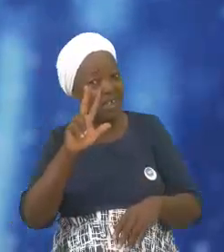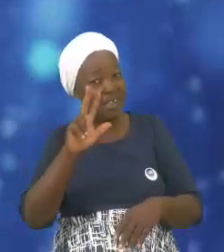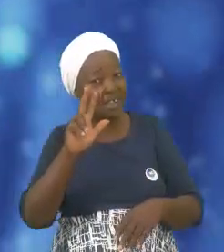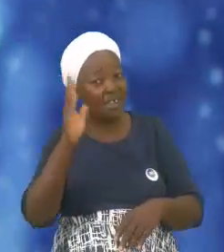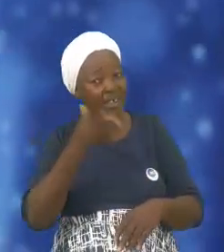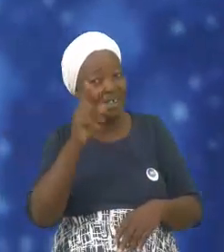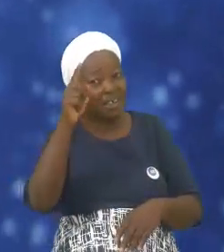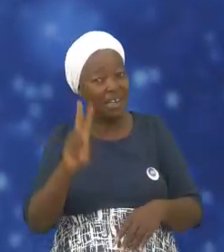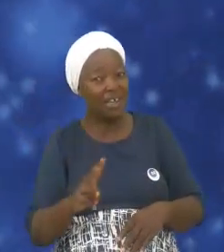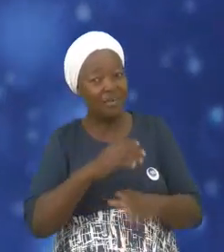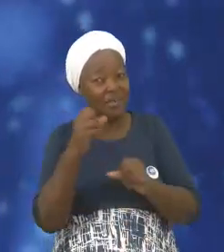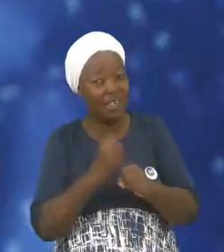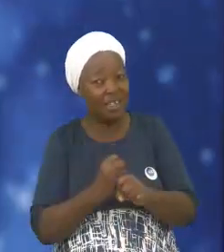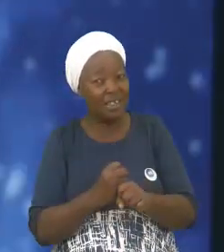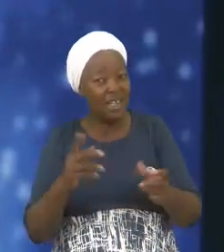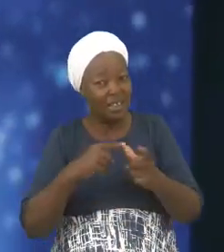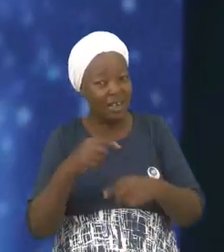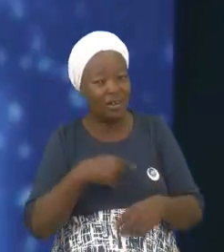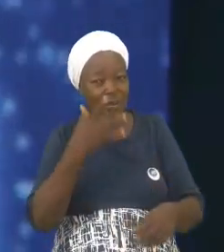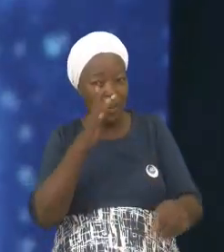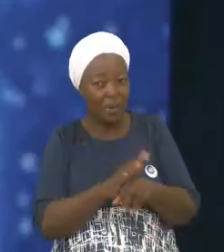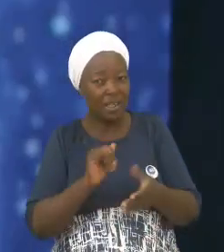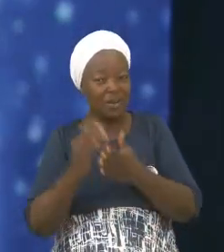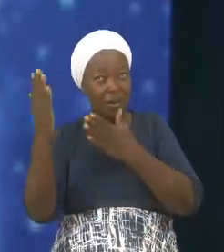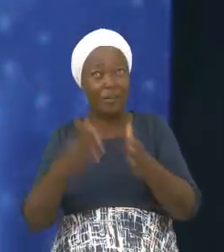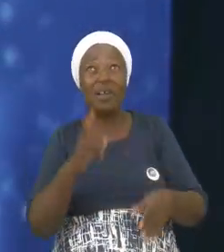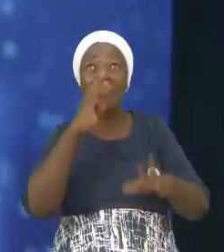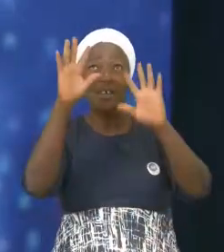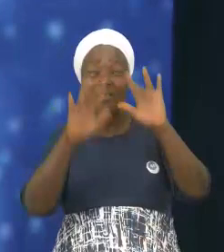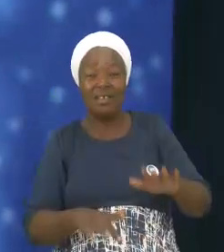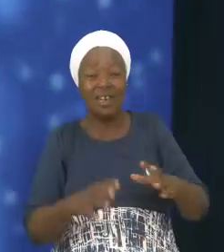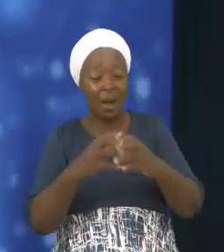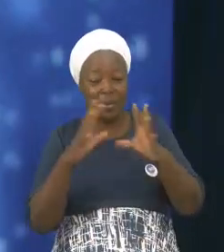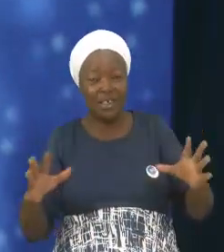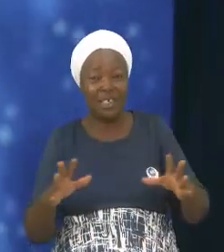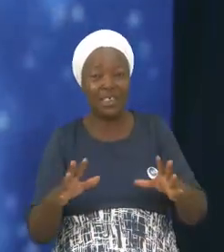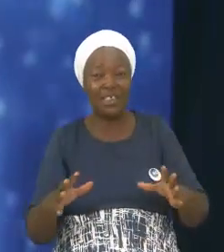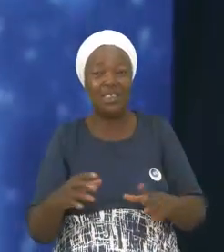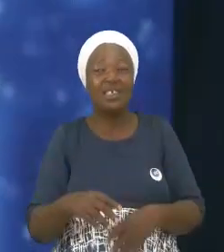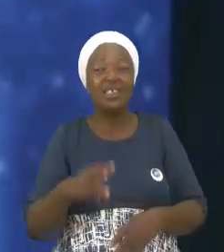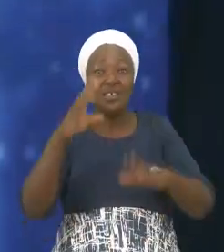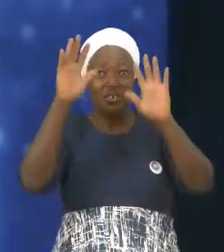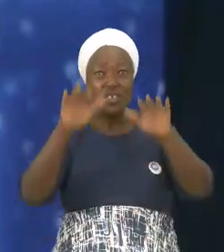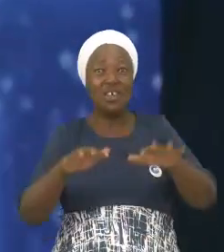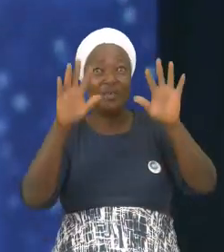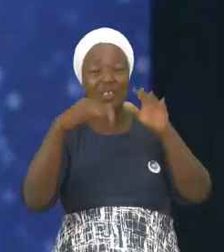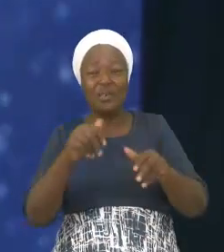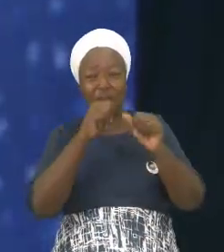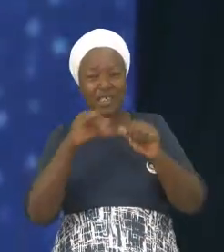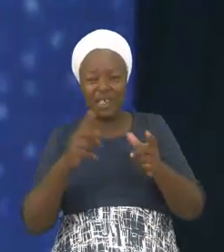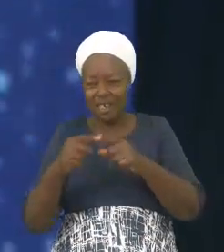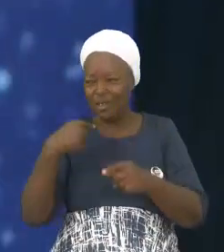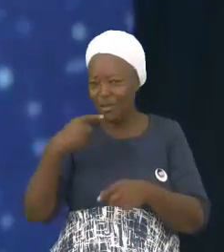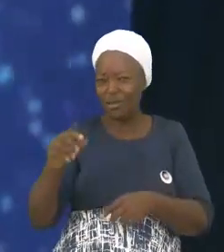rain, abundance, avalanche, great showers of blessing. And so he told Ahab,